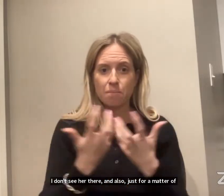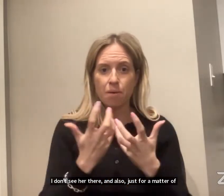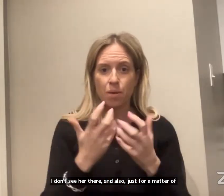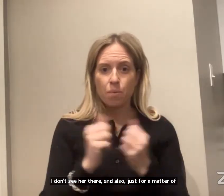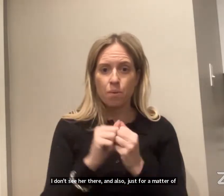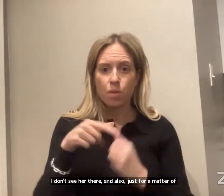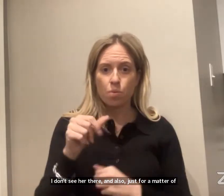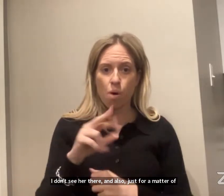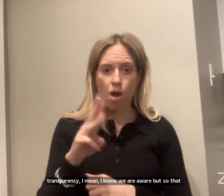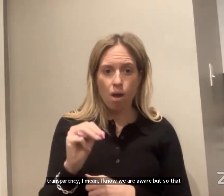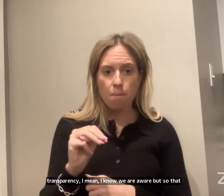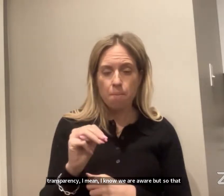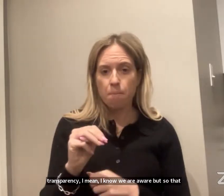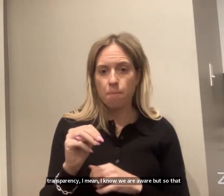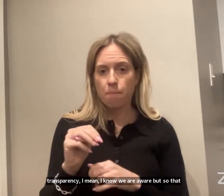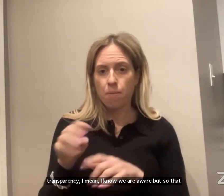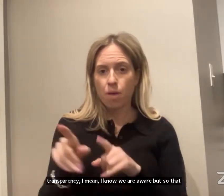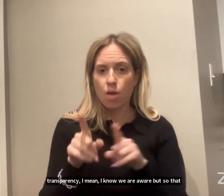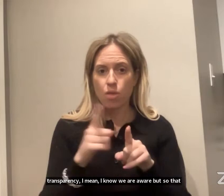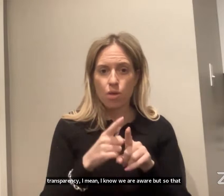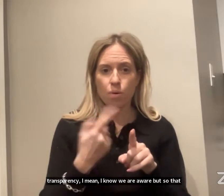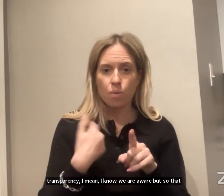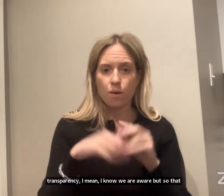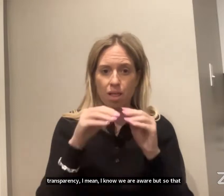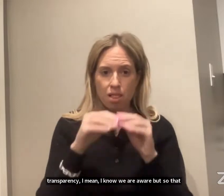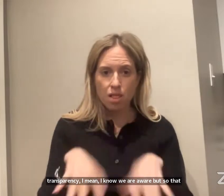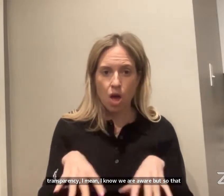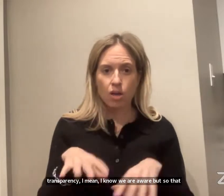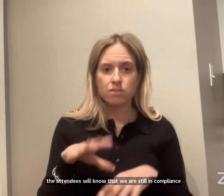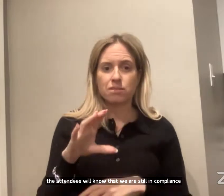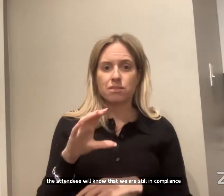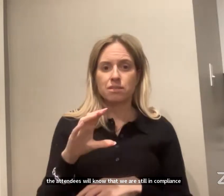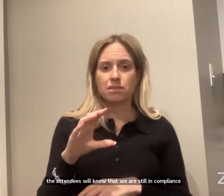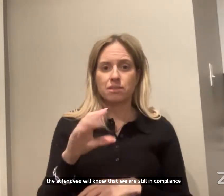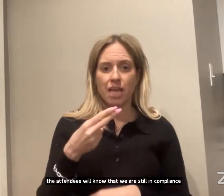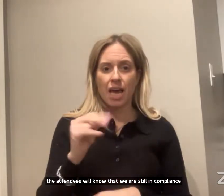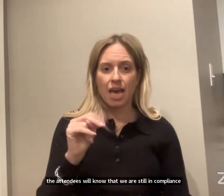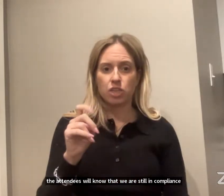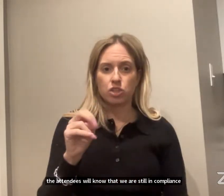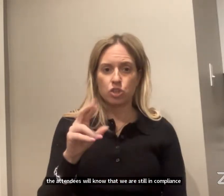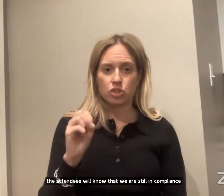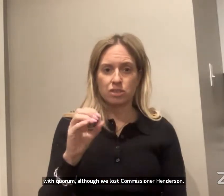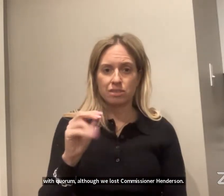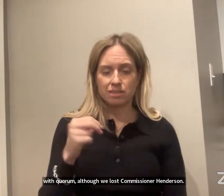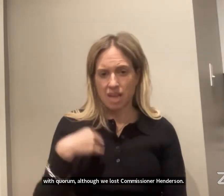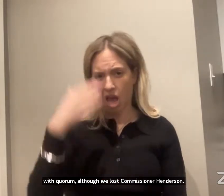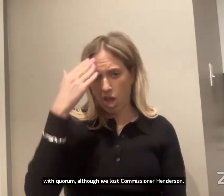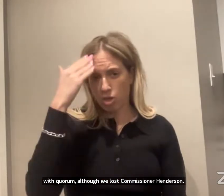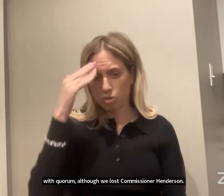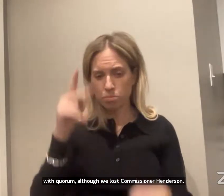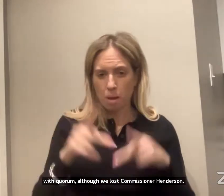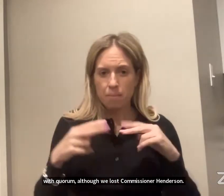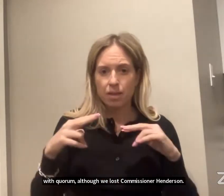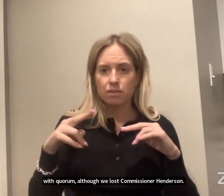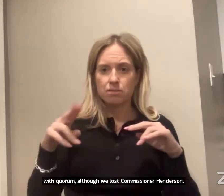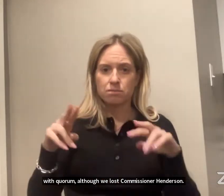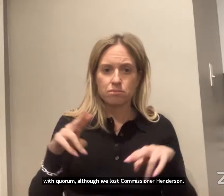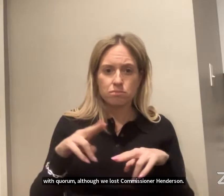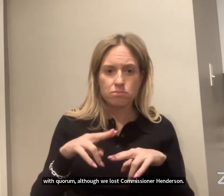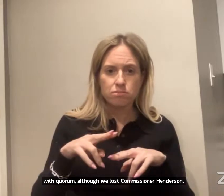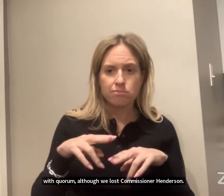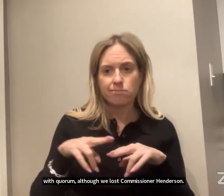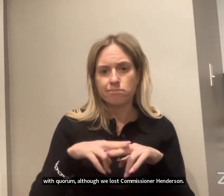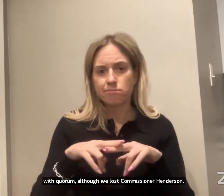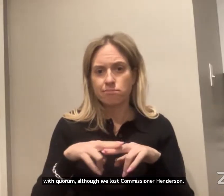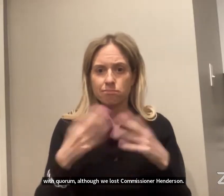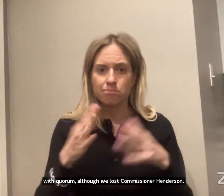quorum, although we lost Commissioner Henderson. I know she was taking public transportation, and I don't know if that had anything to do why her